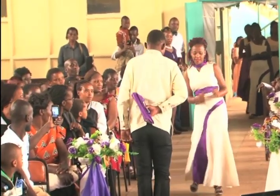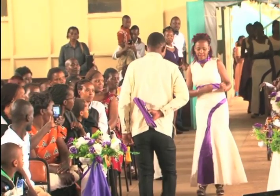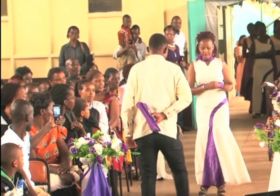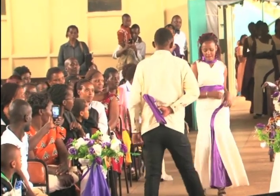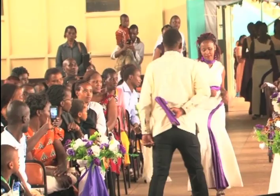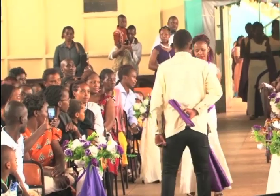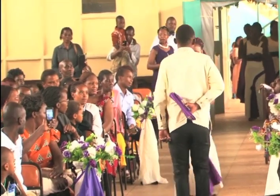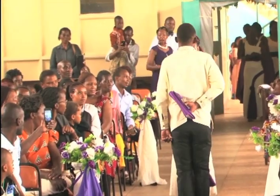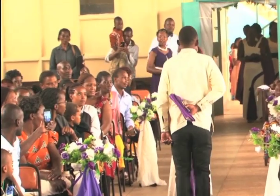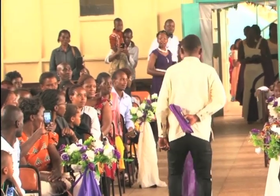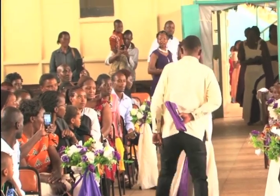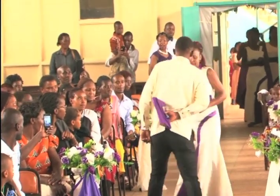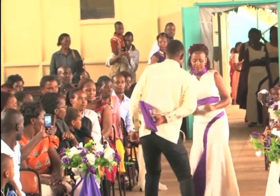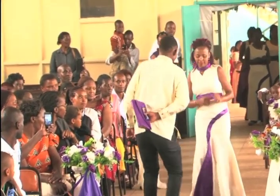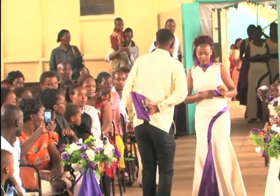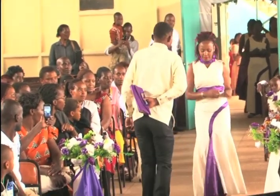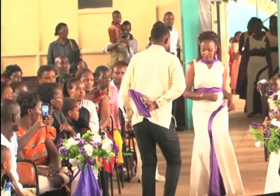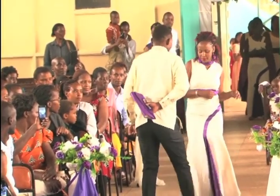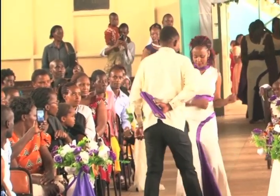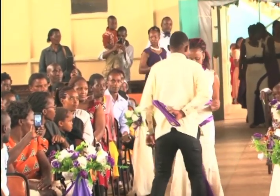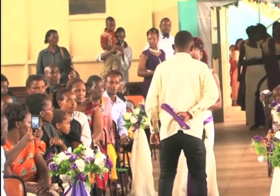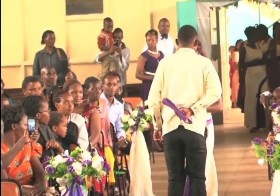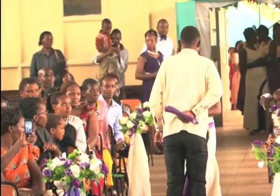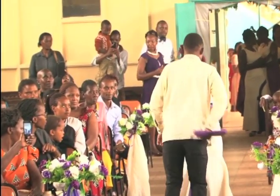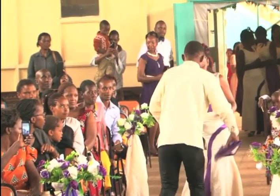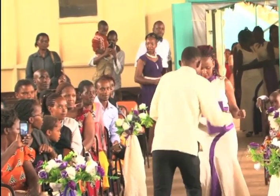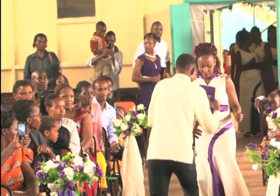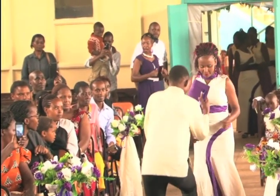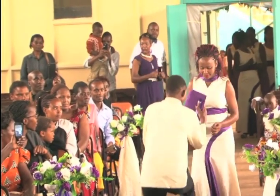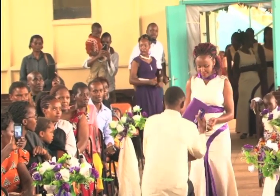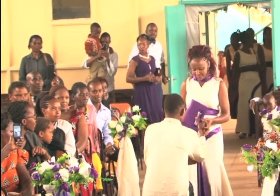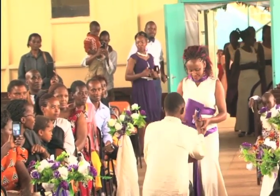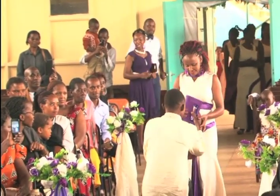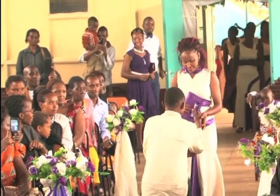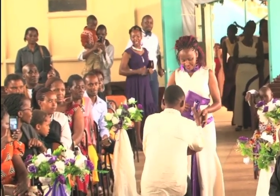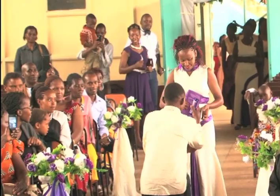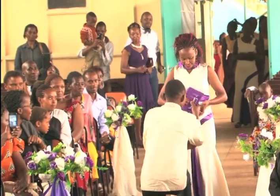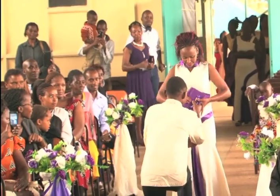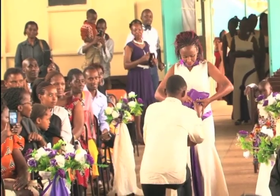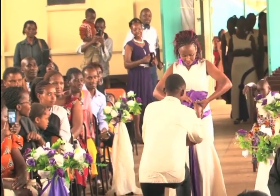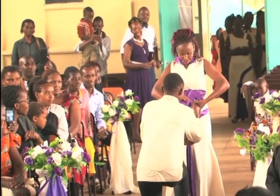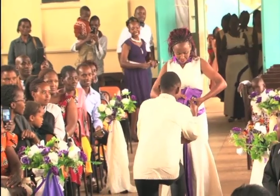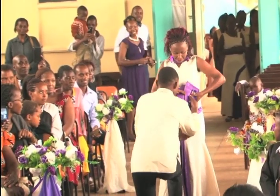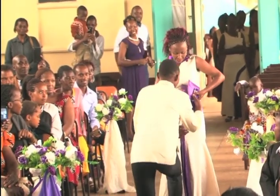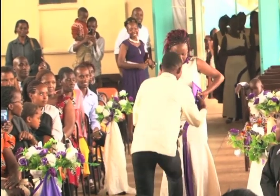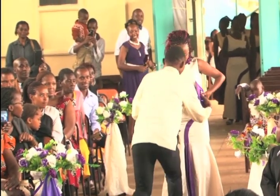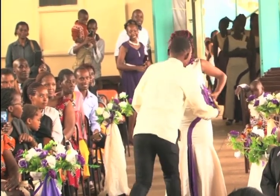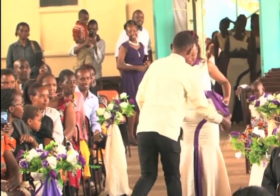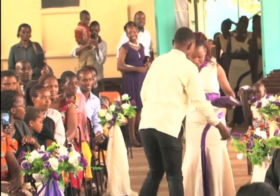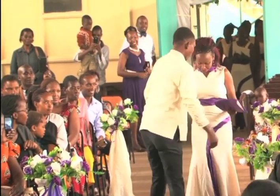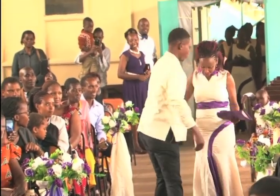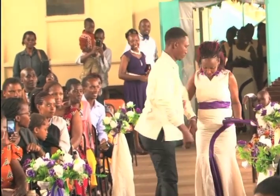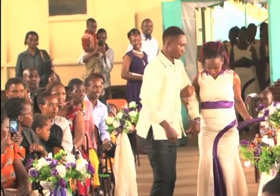the cultural marriage, the one we do, we come, negotiate, and that's it. So when I told them it's a church